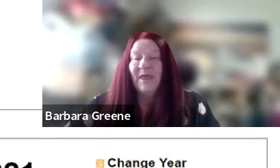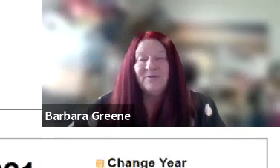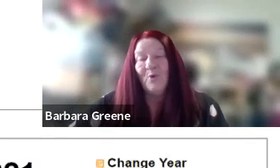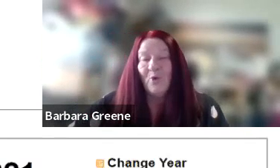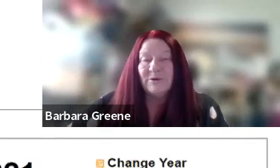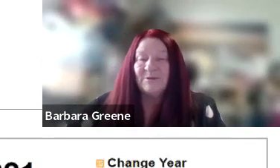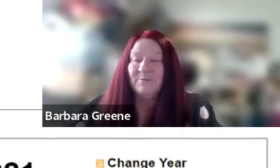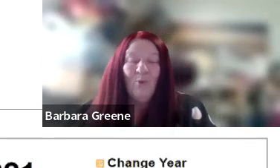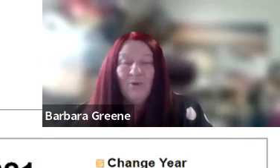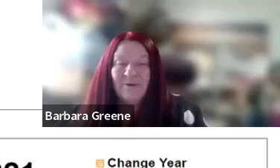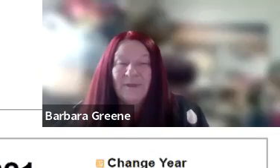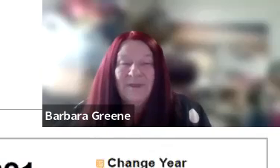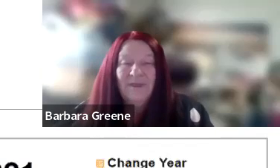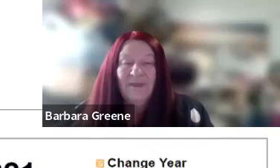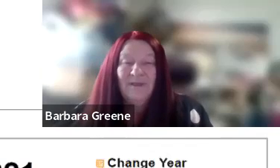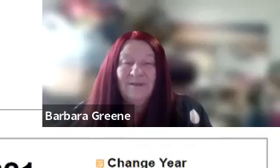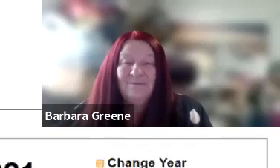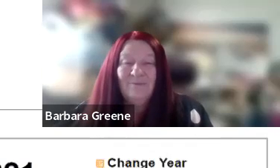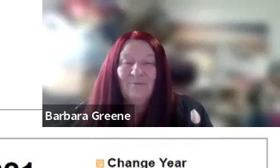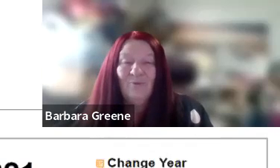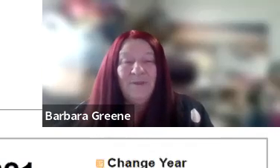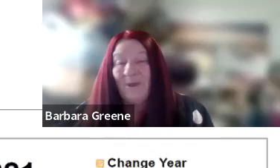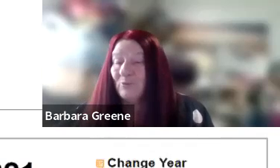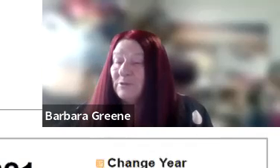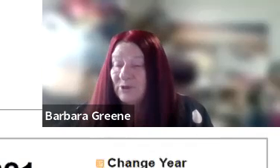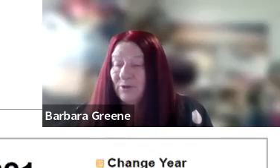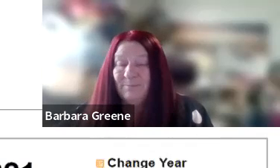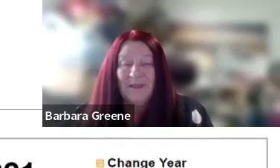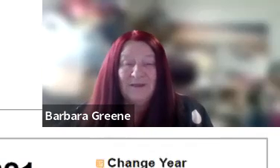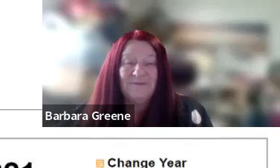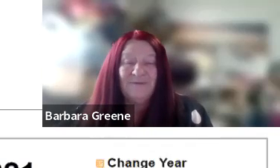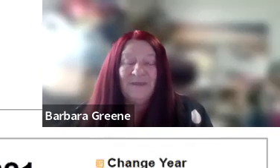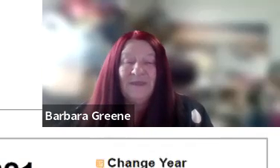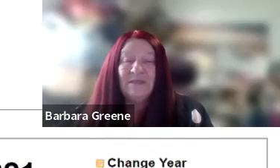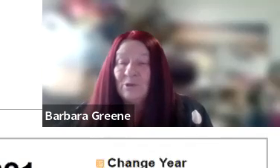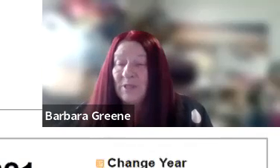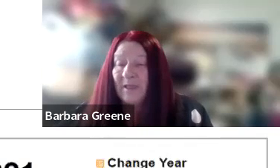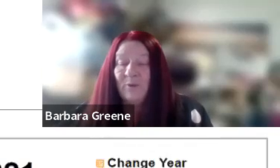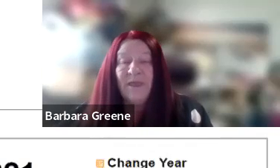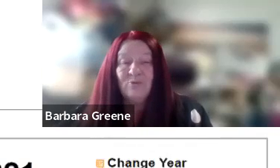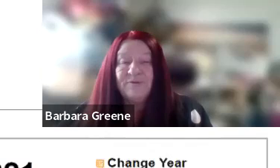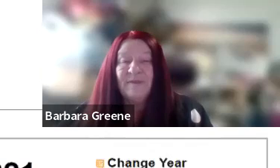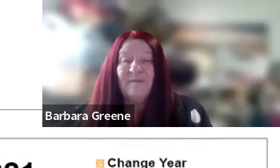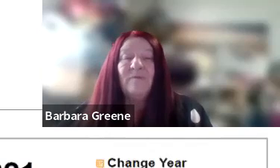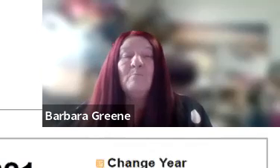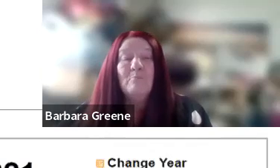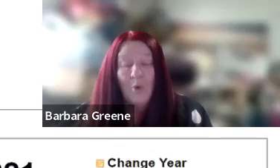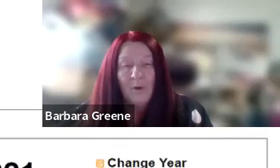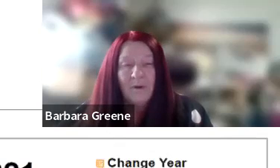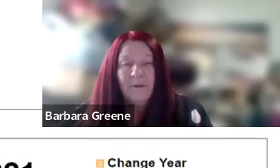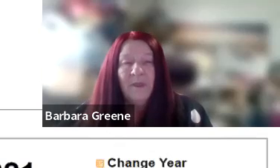In our last quarterly report, we felt really good because it looked like we had